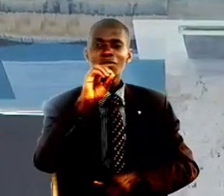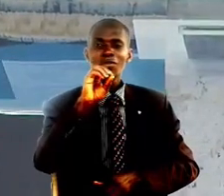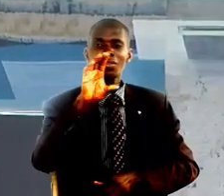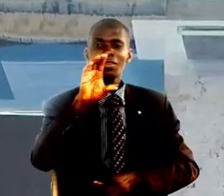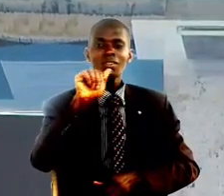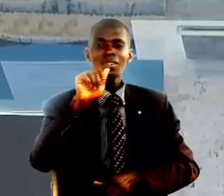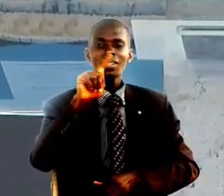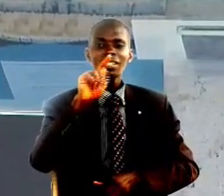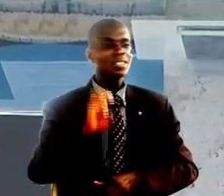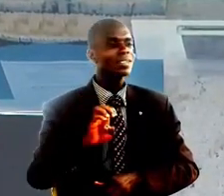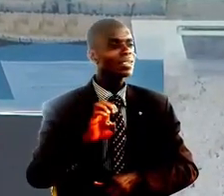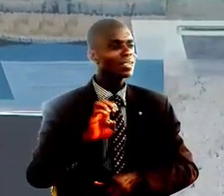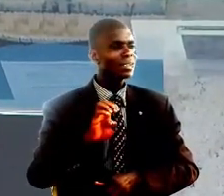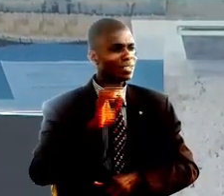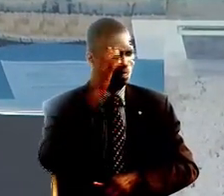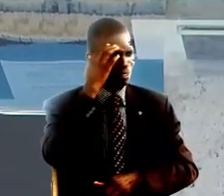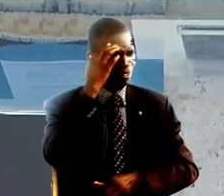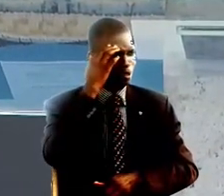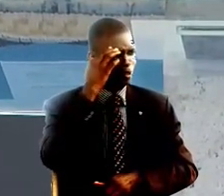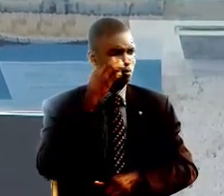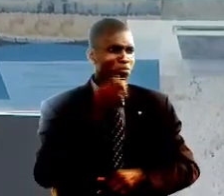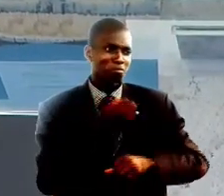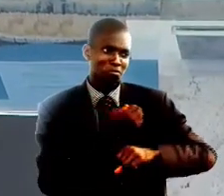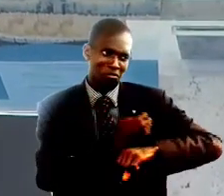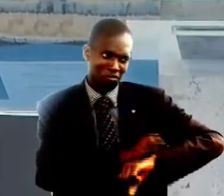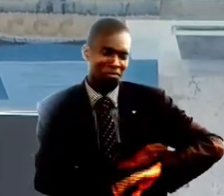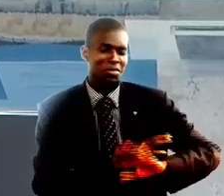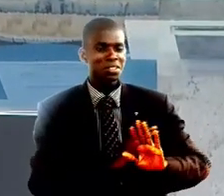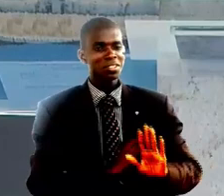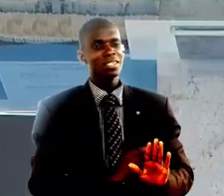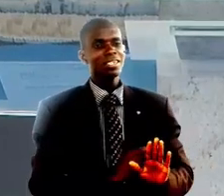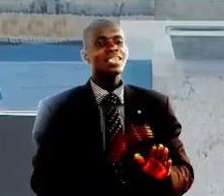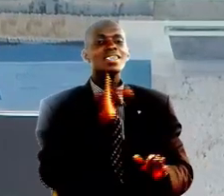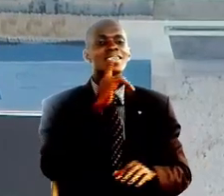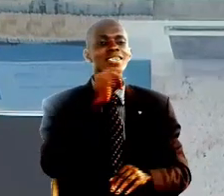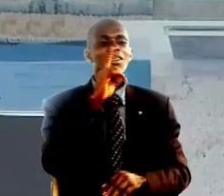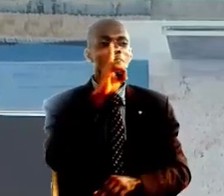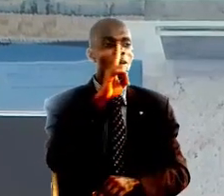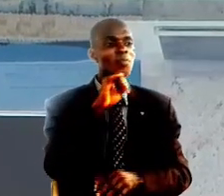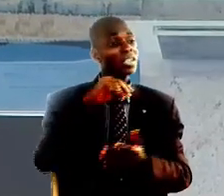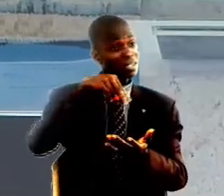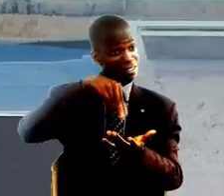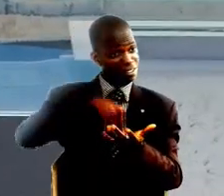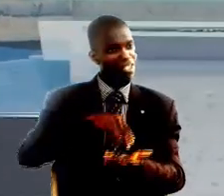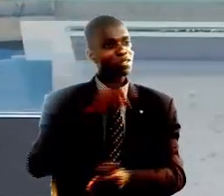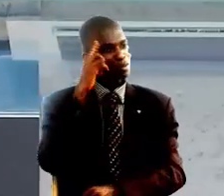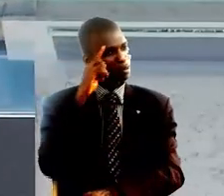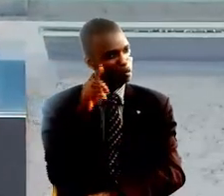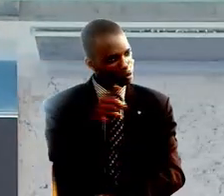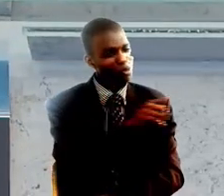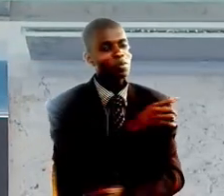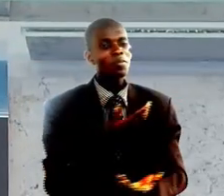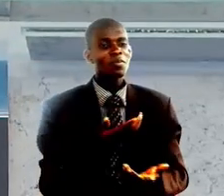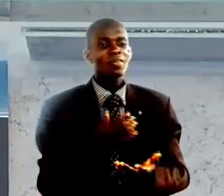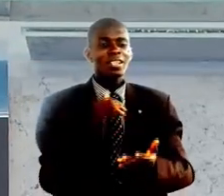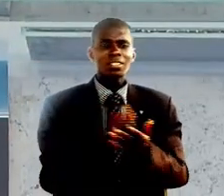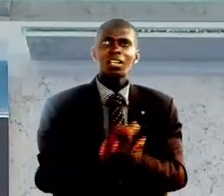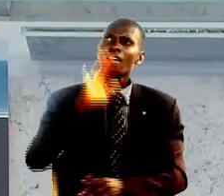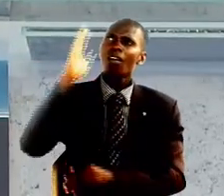him to forgive him. And he is the advocate, the heavenly lawyer that argues your